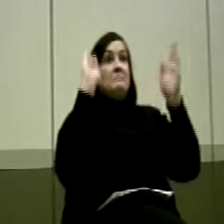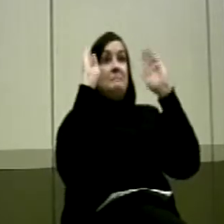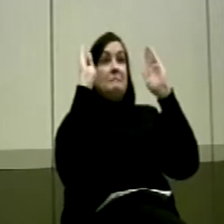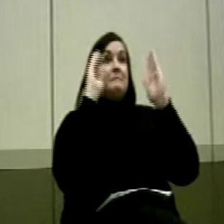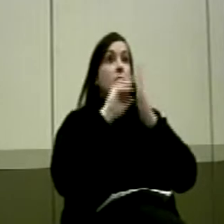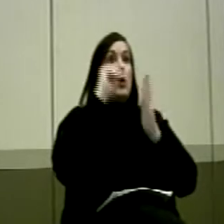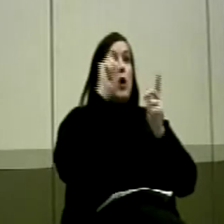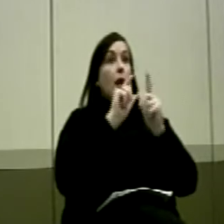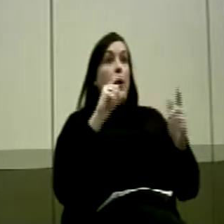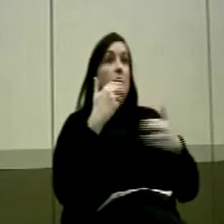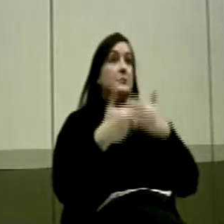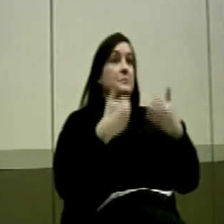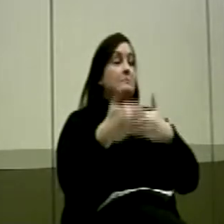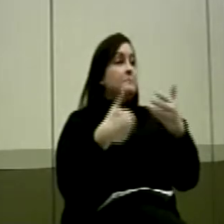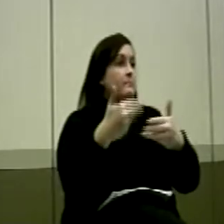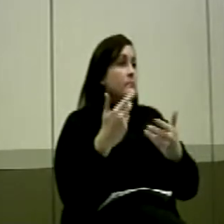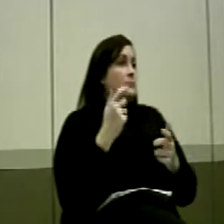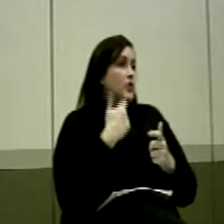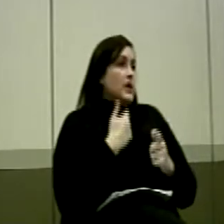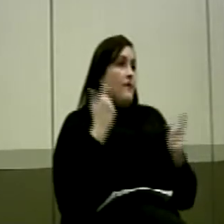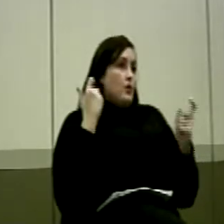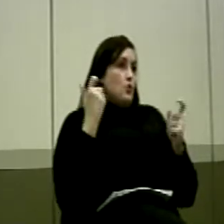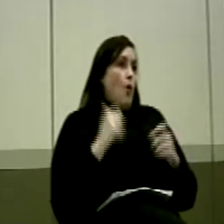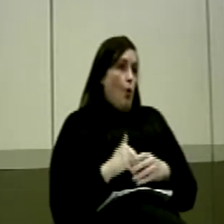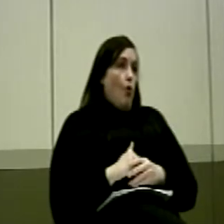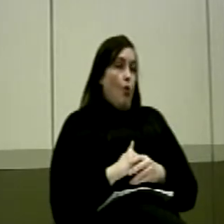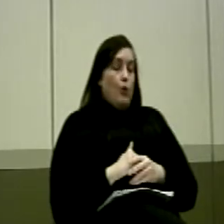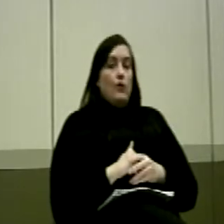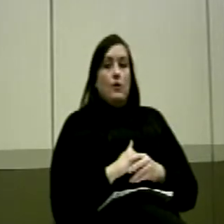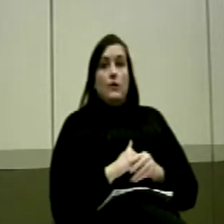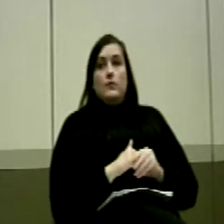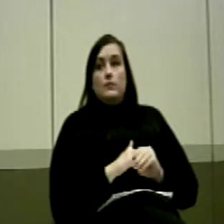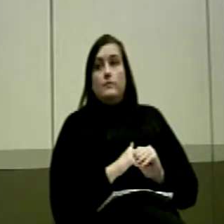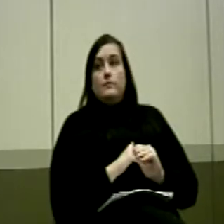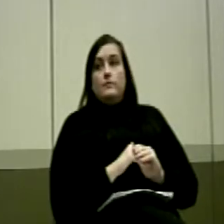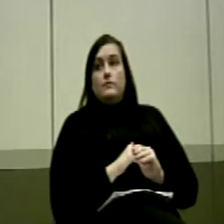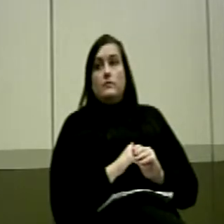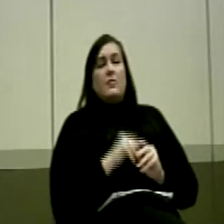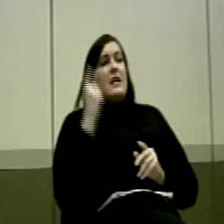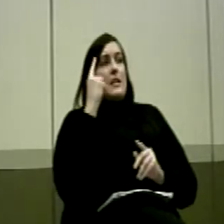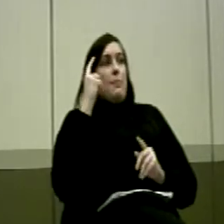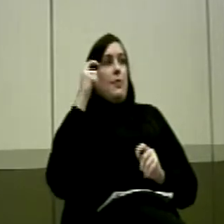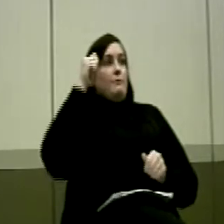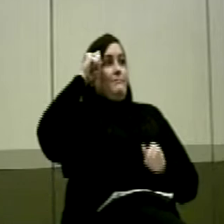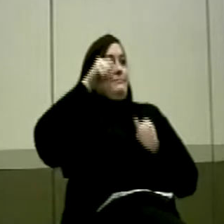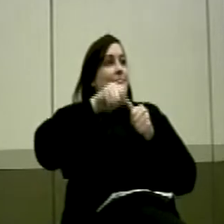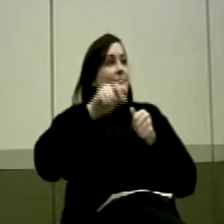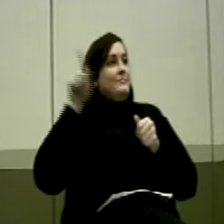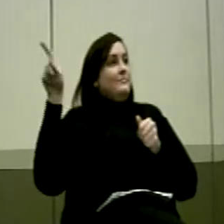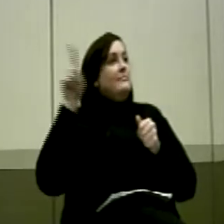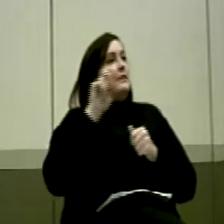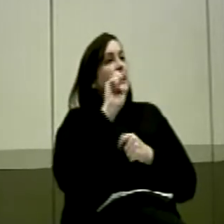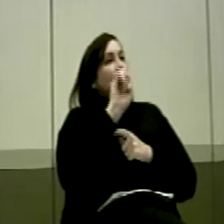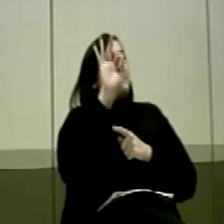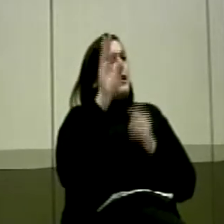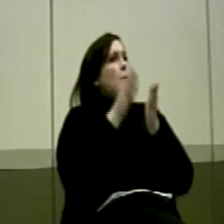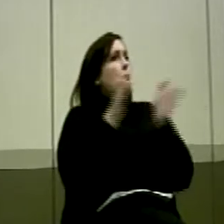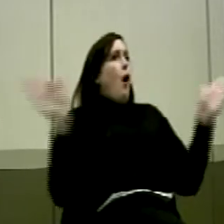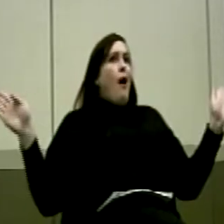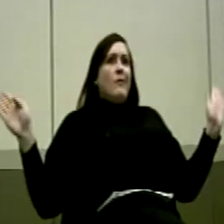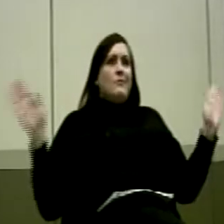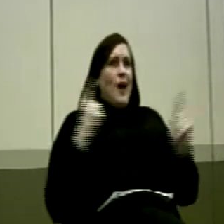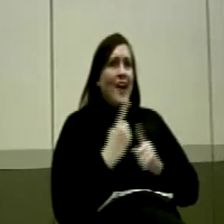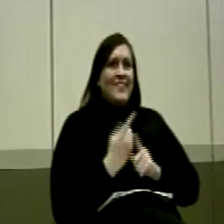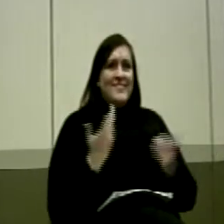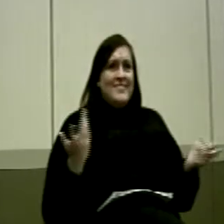The language lessons and that kind of thing. So just something to keep in mind of, because executive functioning is so broad, right? I mean, it's talking with problem-solving skills and